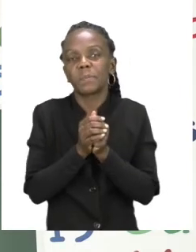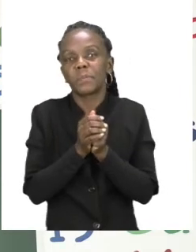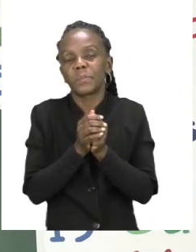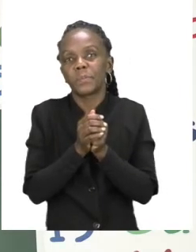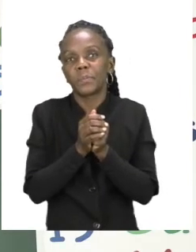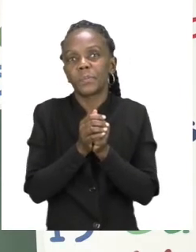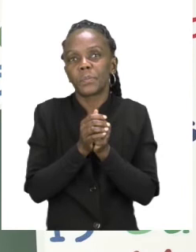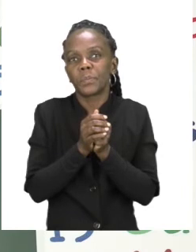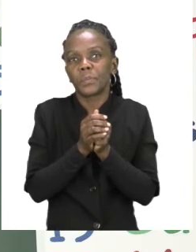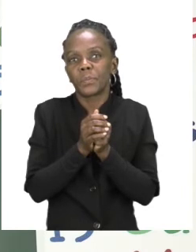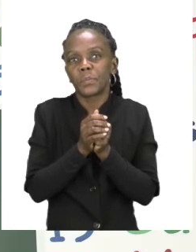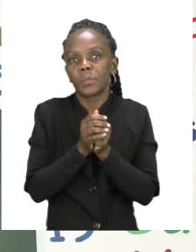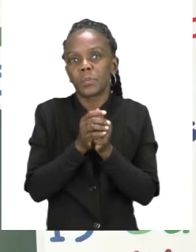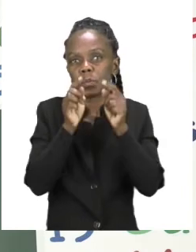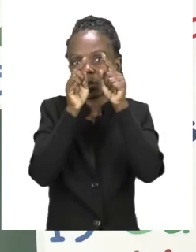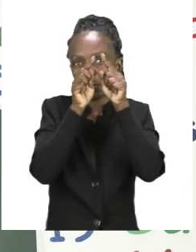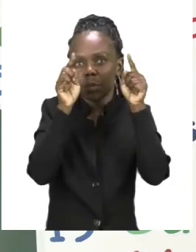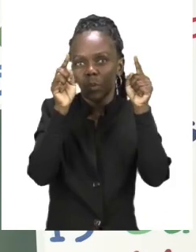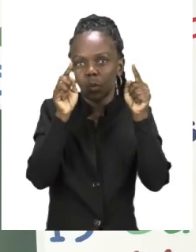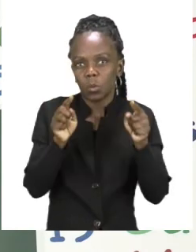same square shape.